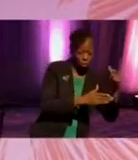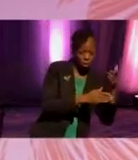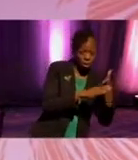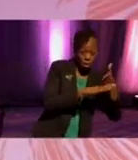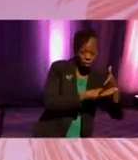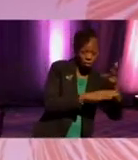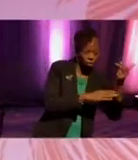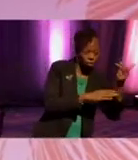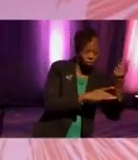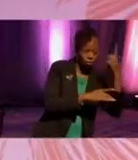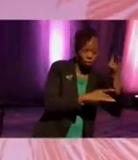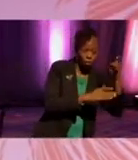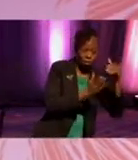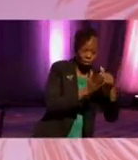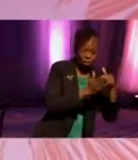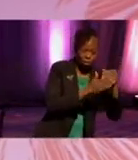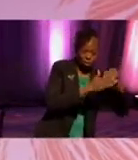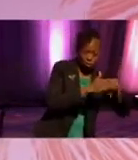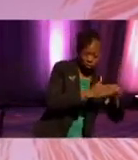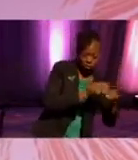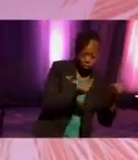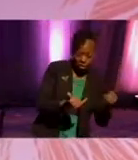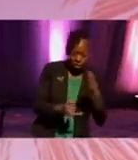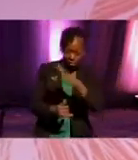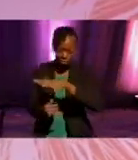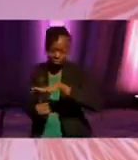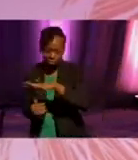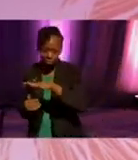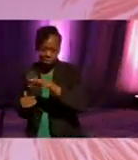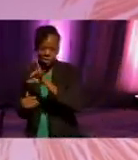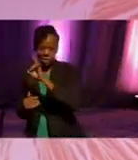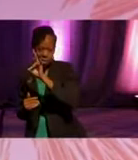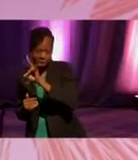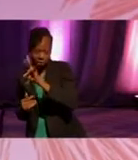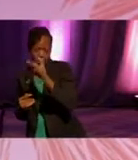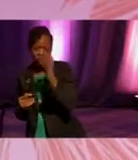per 1,000 births, we're now, I think, somewhere at around 7